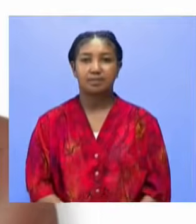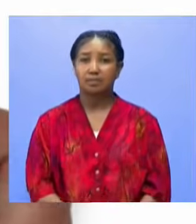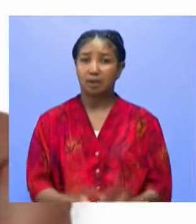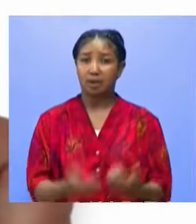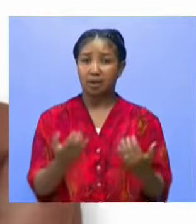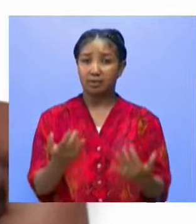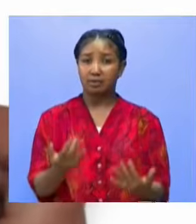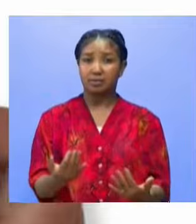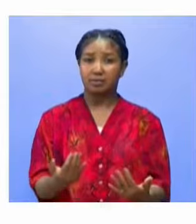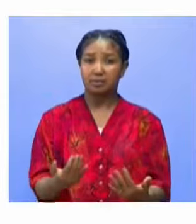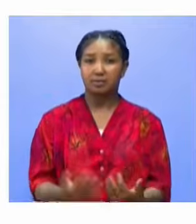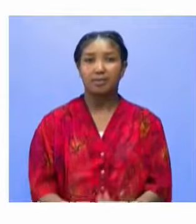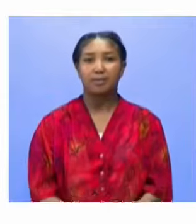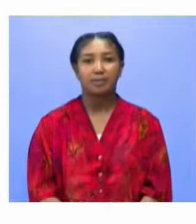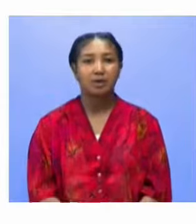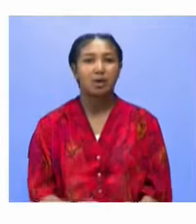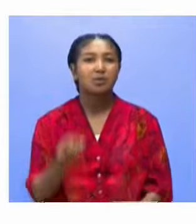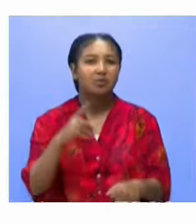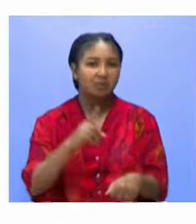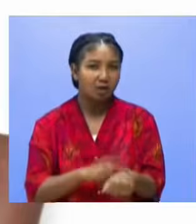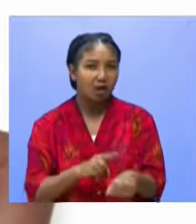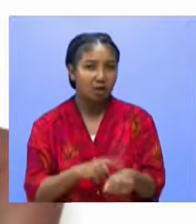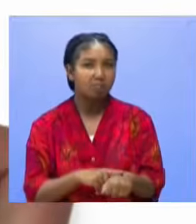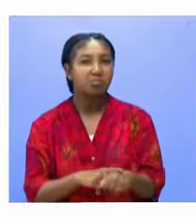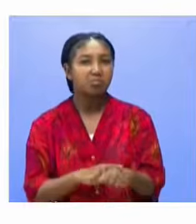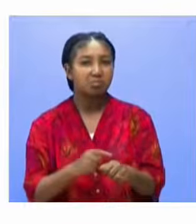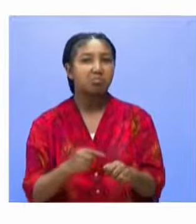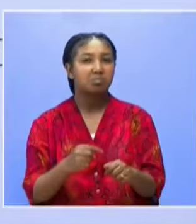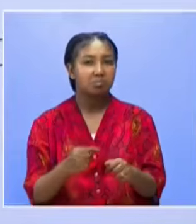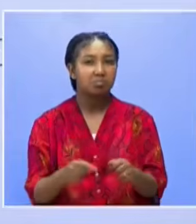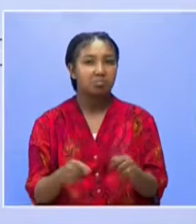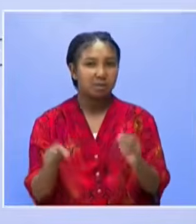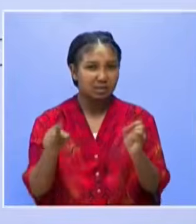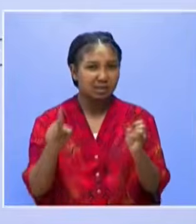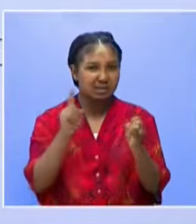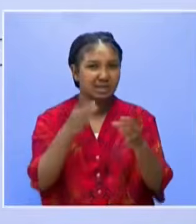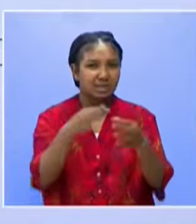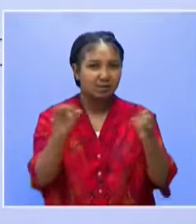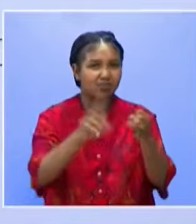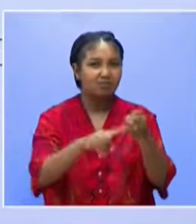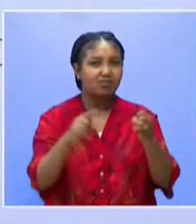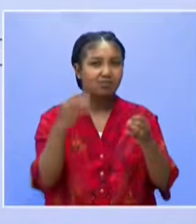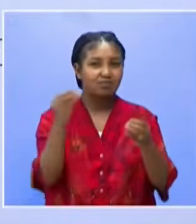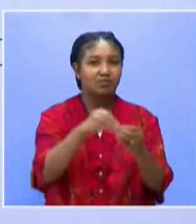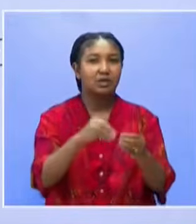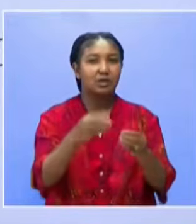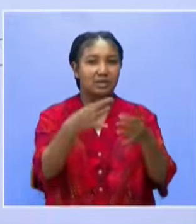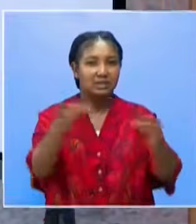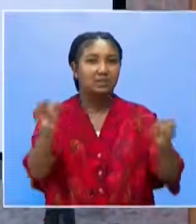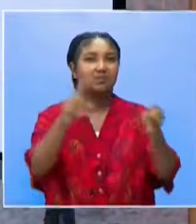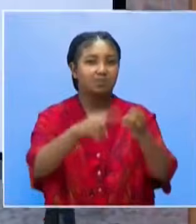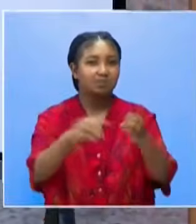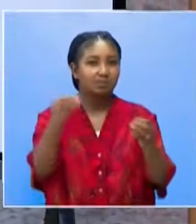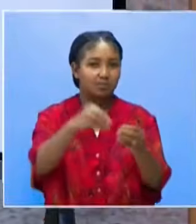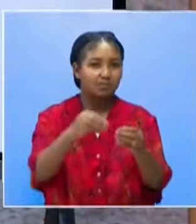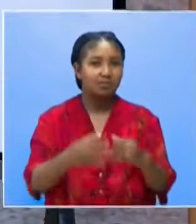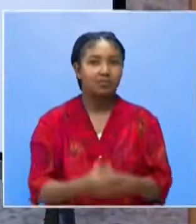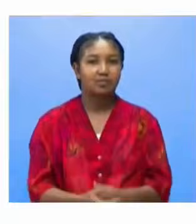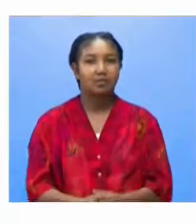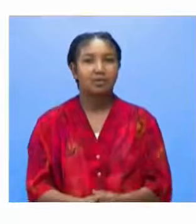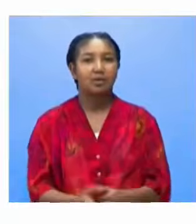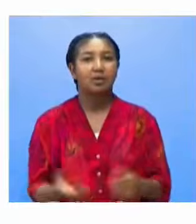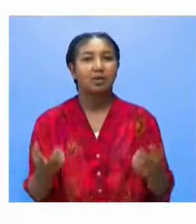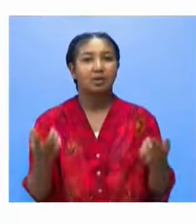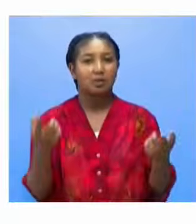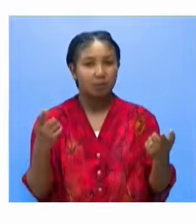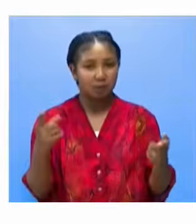yet? We can say here. Most of the time, it goes at the end of the sentence, okay? It goes at the end of the sentence